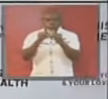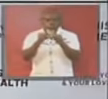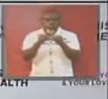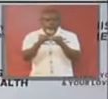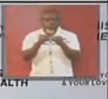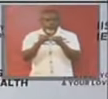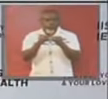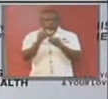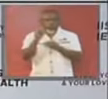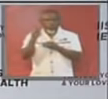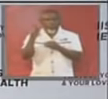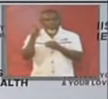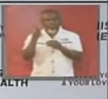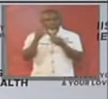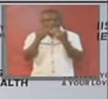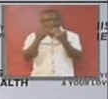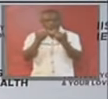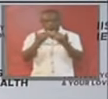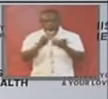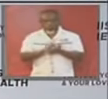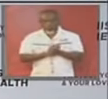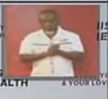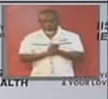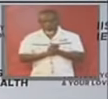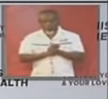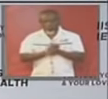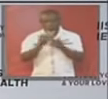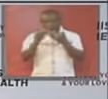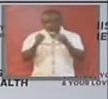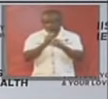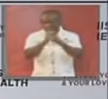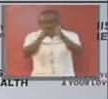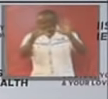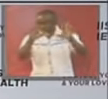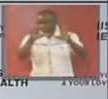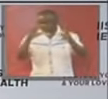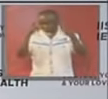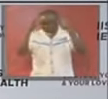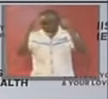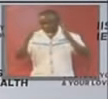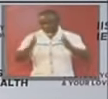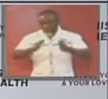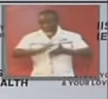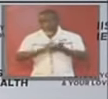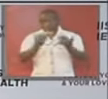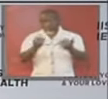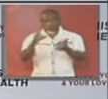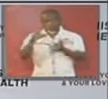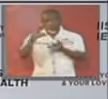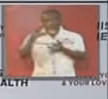brother. Thank you for the clarification, Minister. We move now to CL Communication, please.